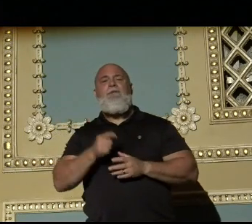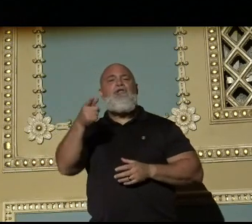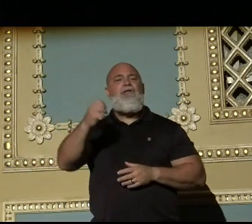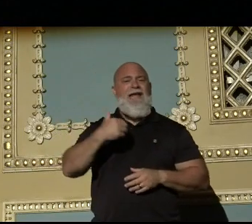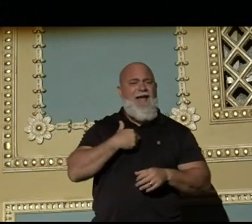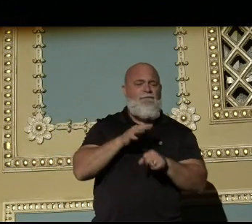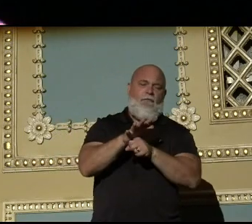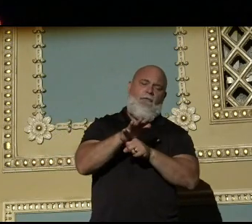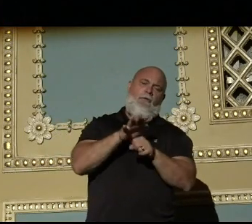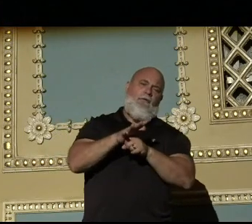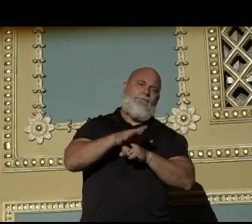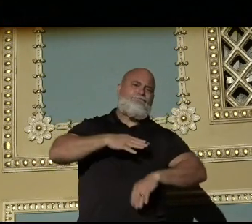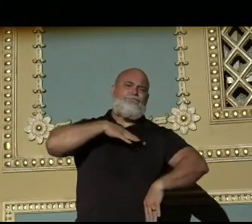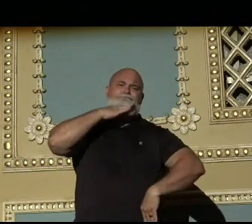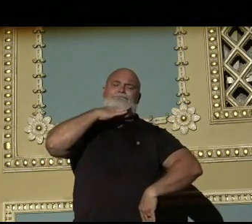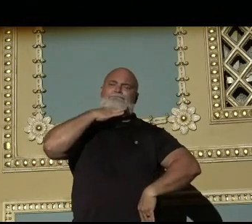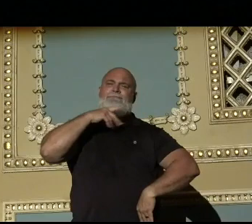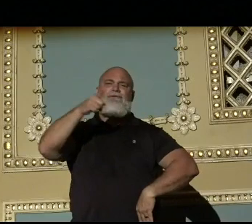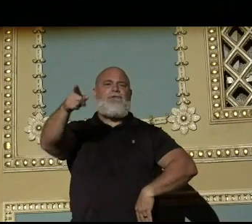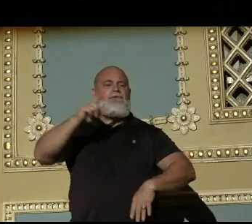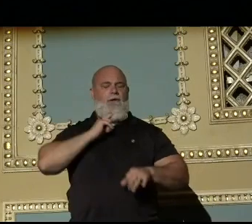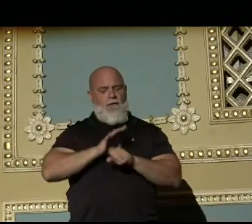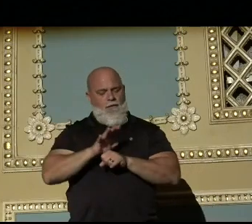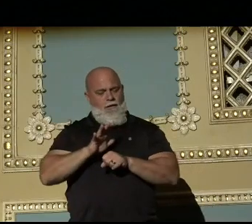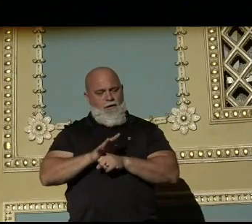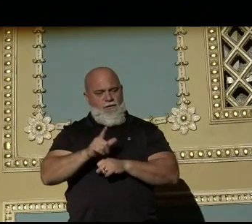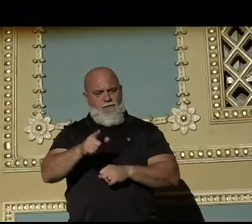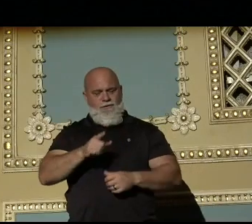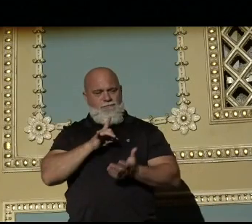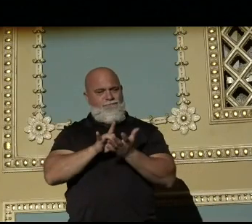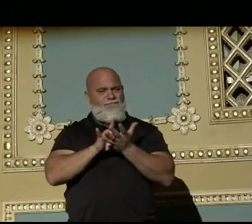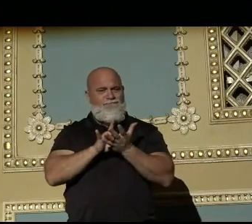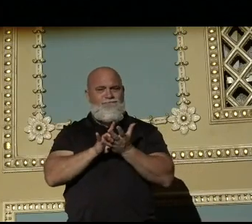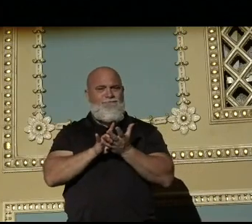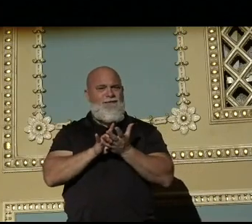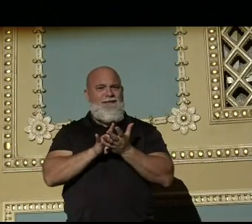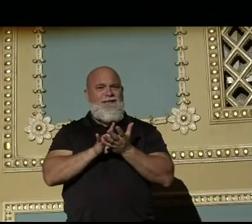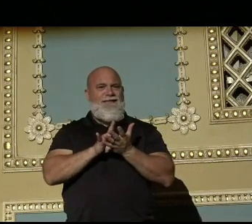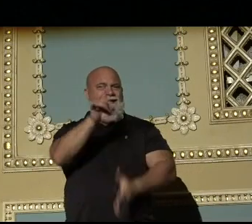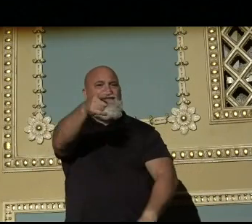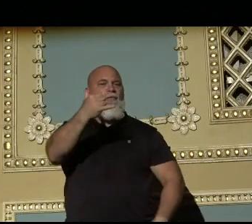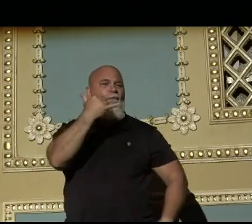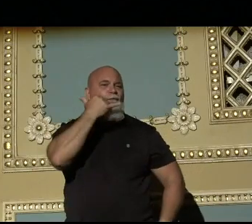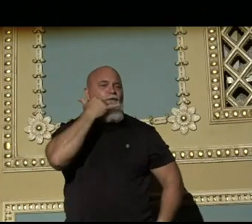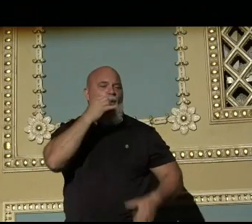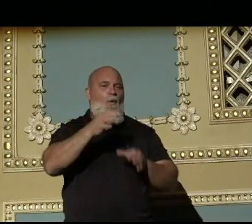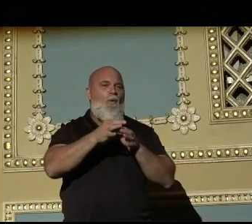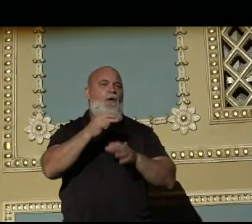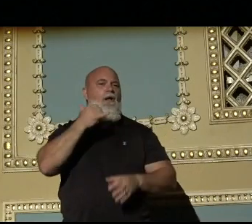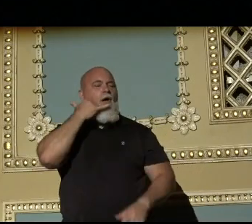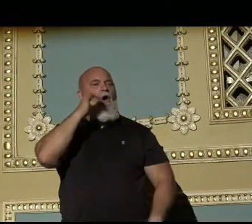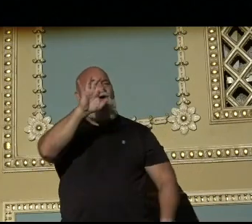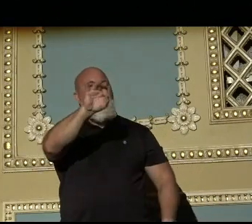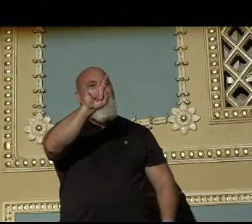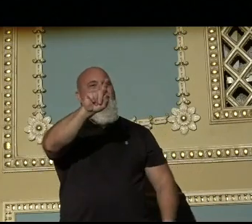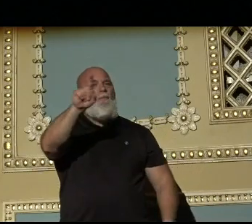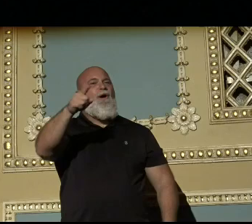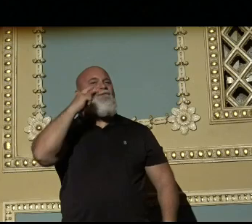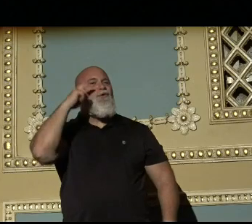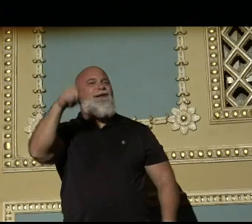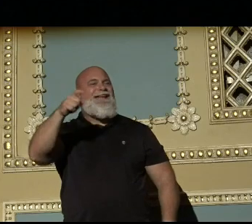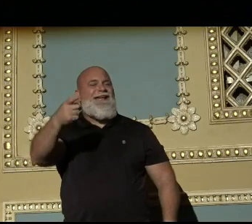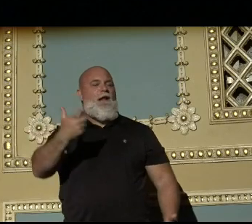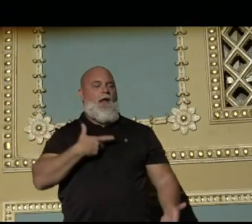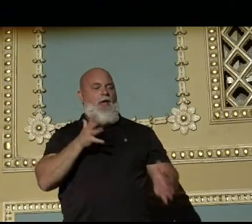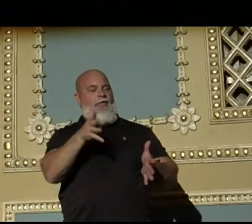this point. This was her breaking point. So she just kicked him the cordless phone and told him to call 911 if he needs to because she's going